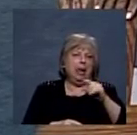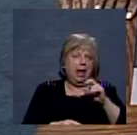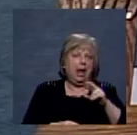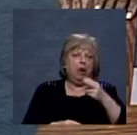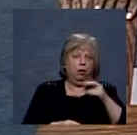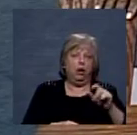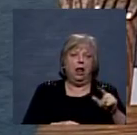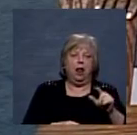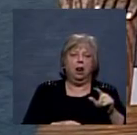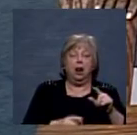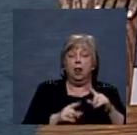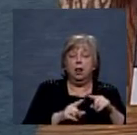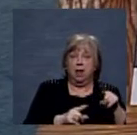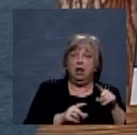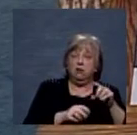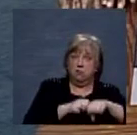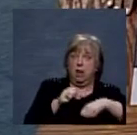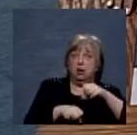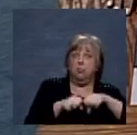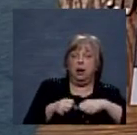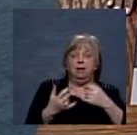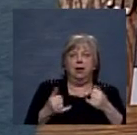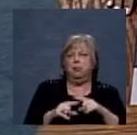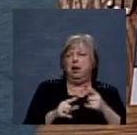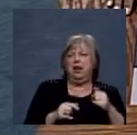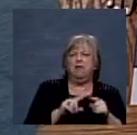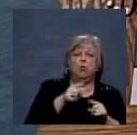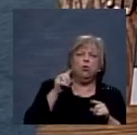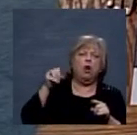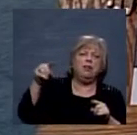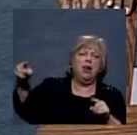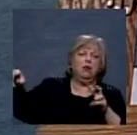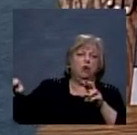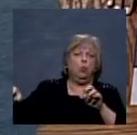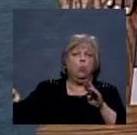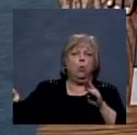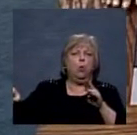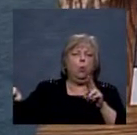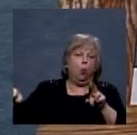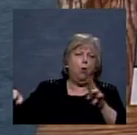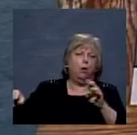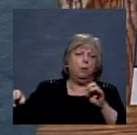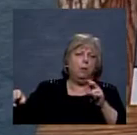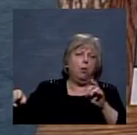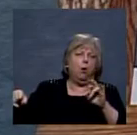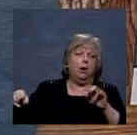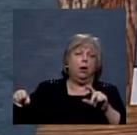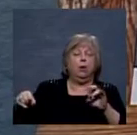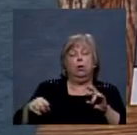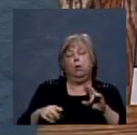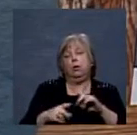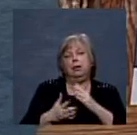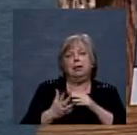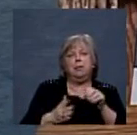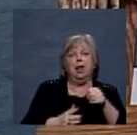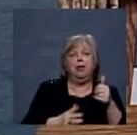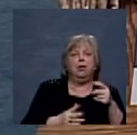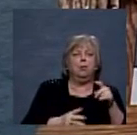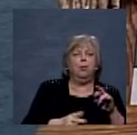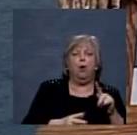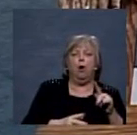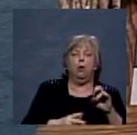down to the swimming pool there. Now they would have to go across town to War Memorial or to some other park or community center